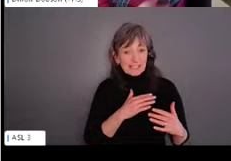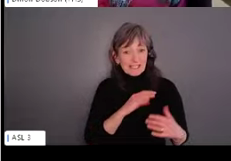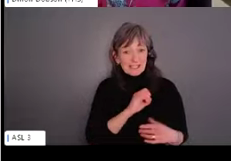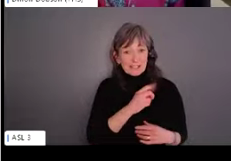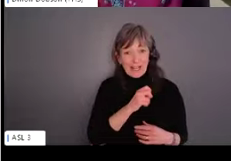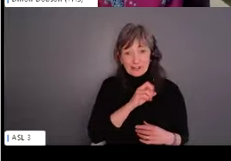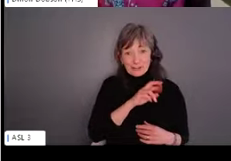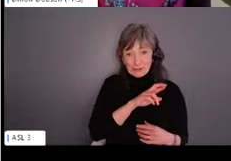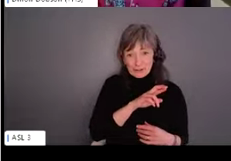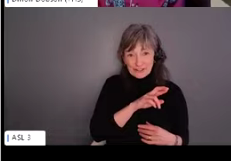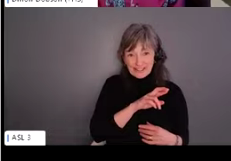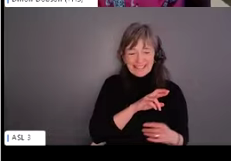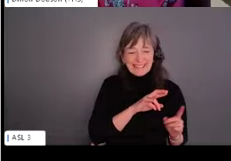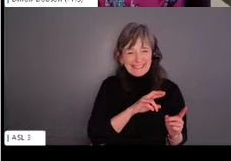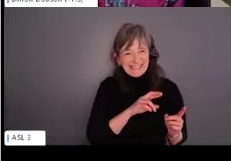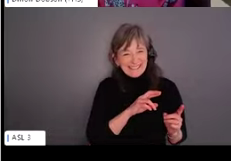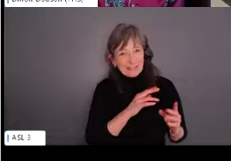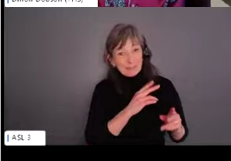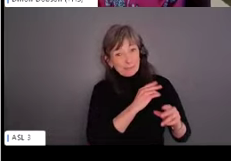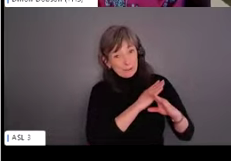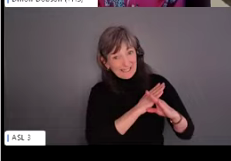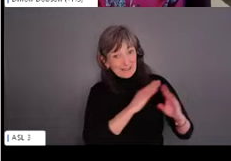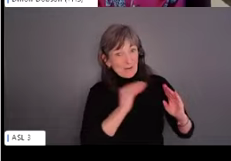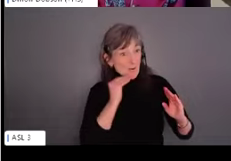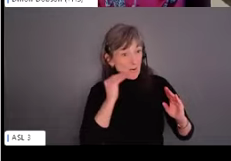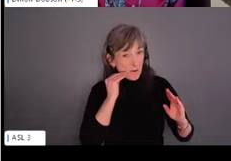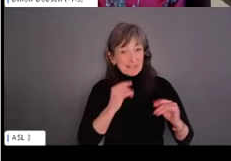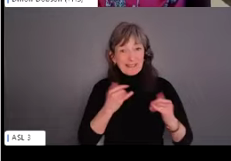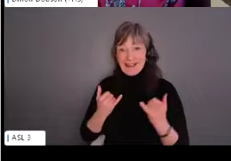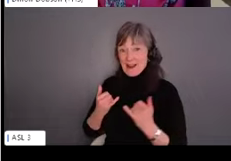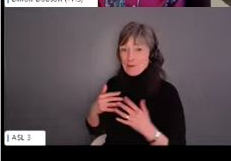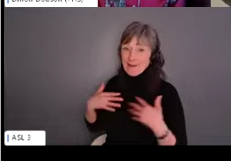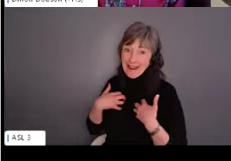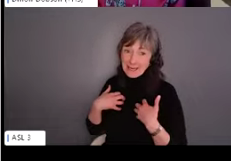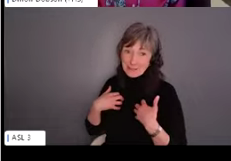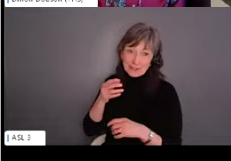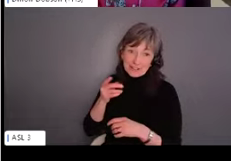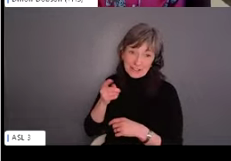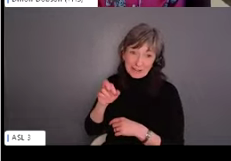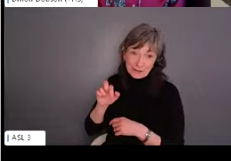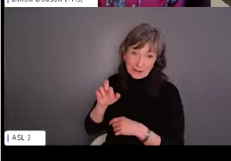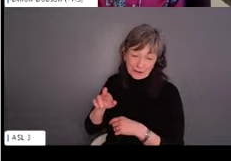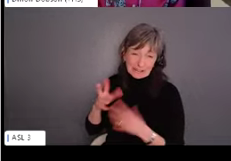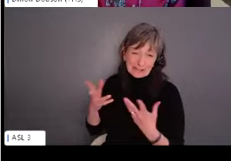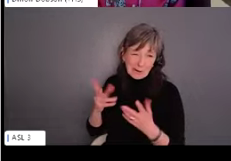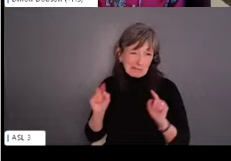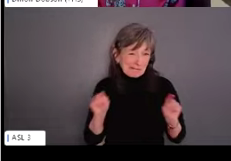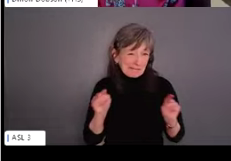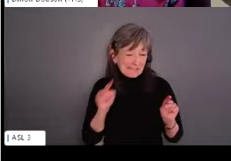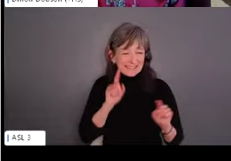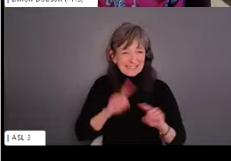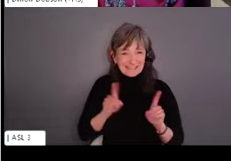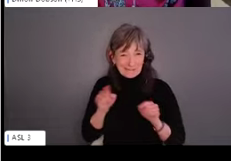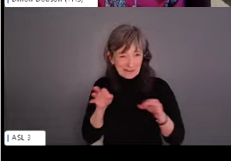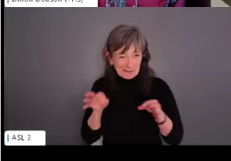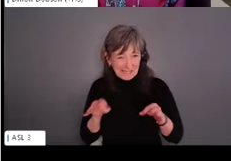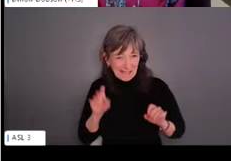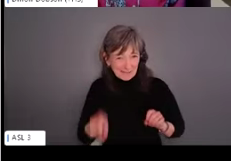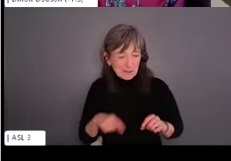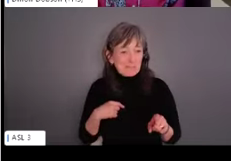animal shelter. And so shelters mean different things to different people depending on what your vantage point is. And so my focus really now